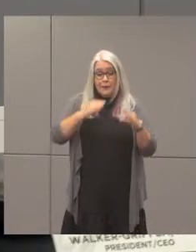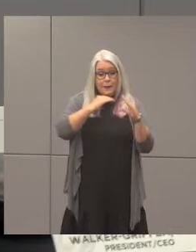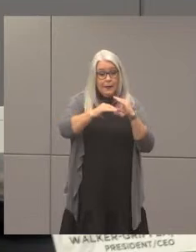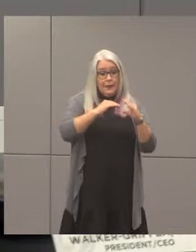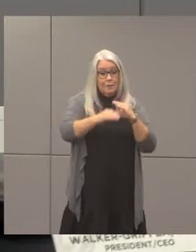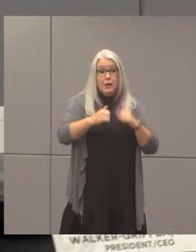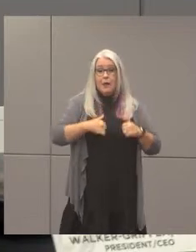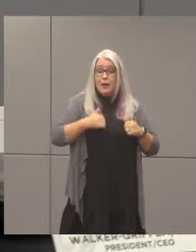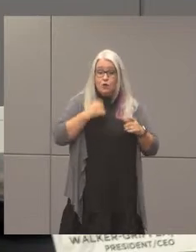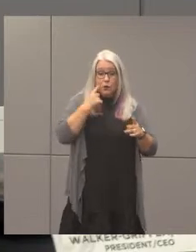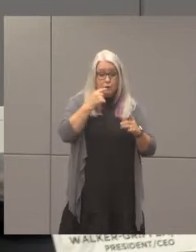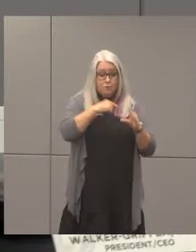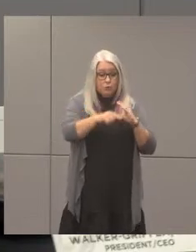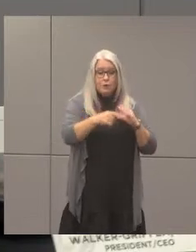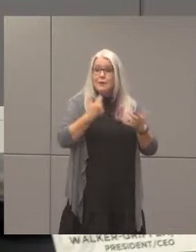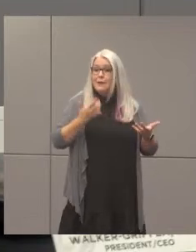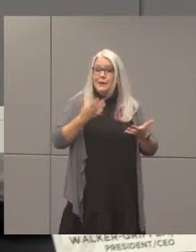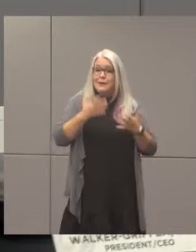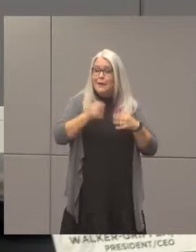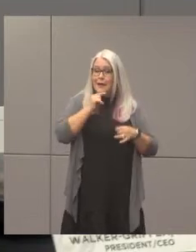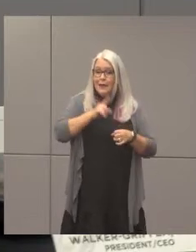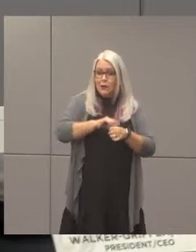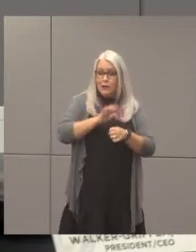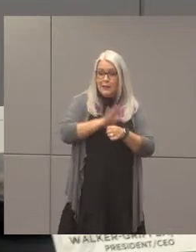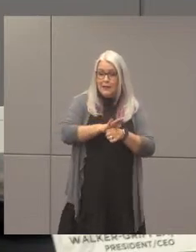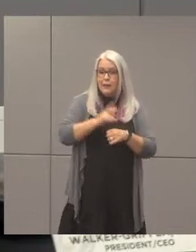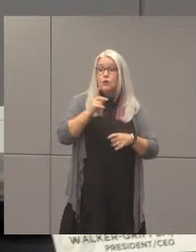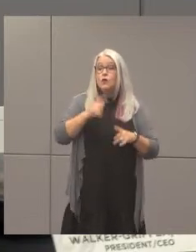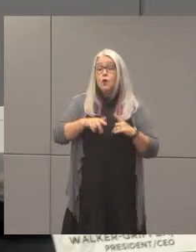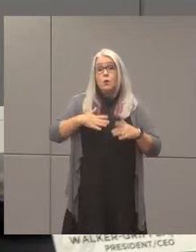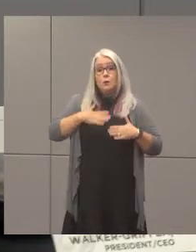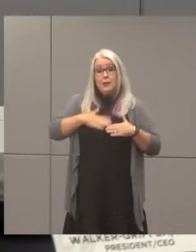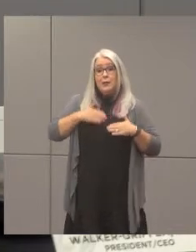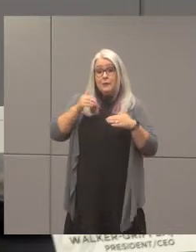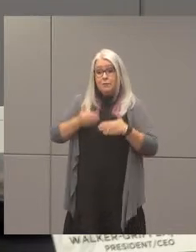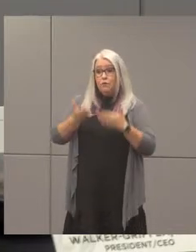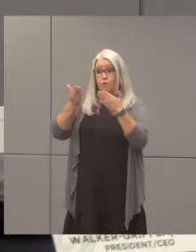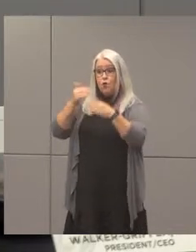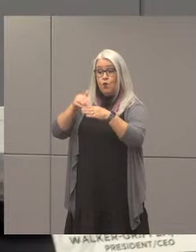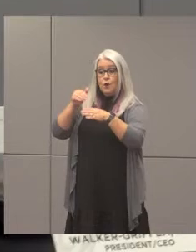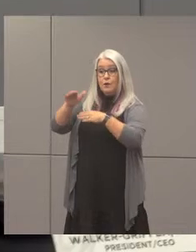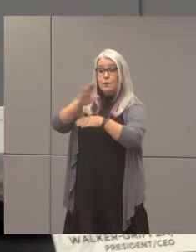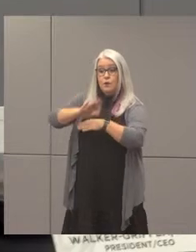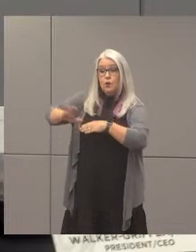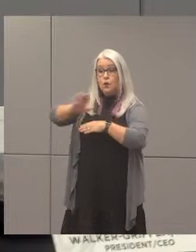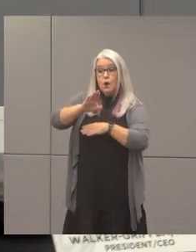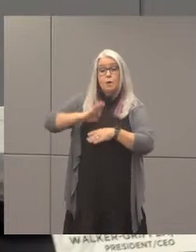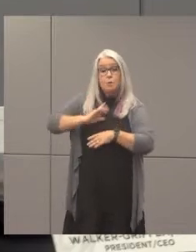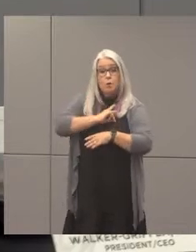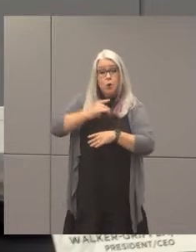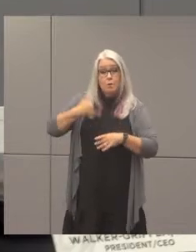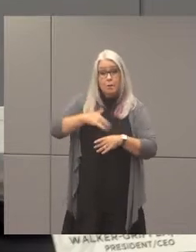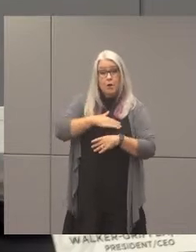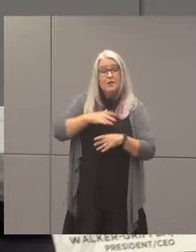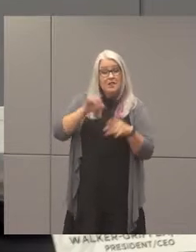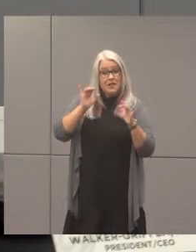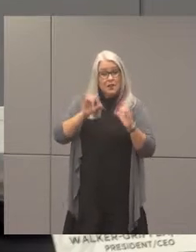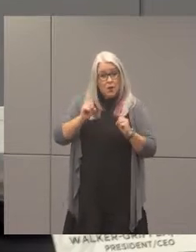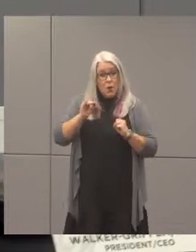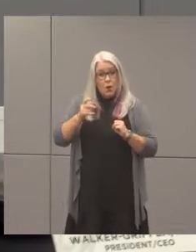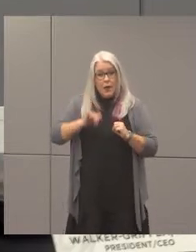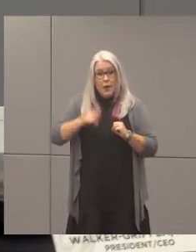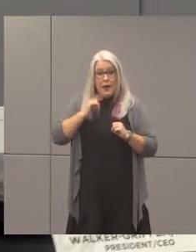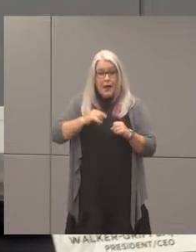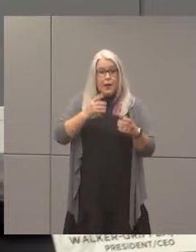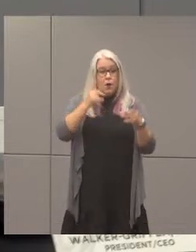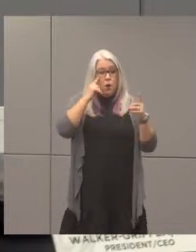used for this transmittal are not guaranteed, so therefore please forward this on to your fellow board members when you get it, and that way I'm sure that it gets to